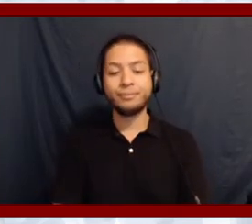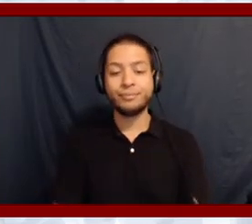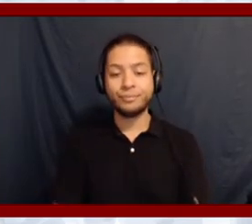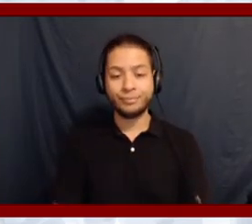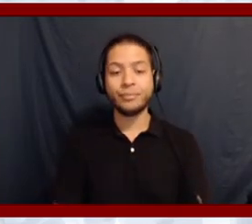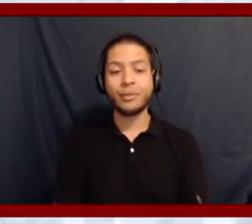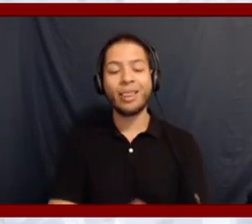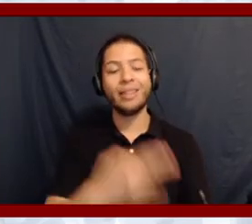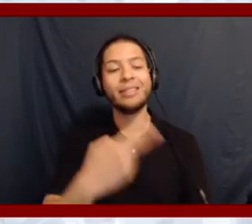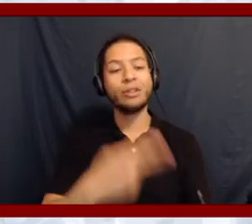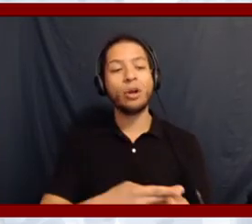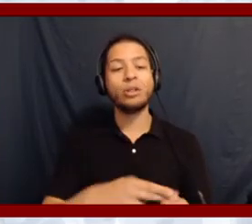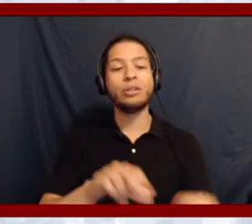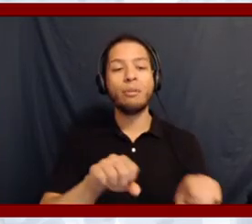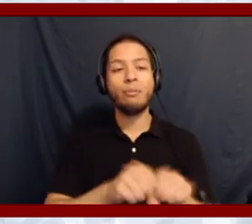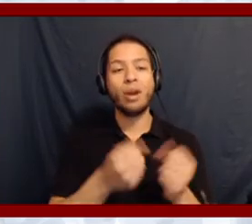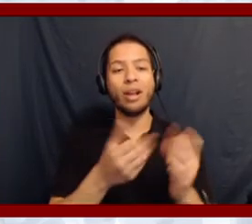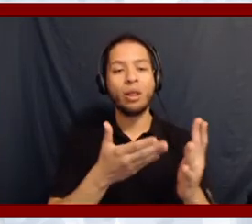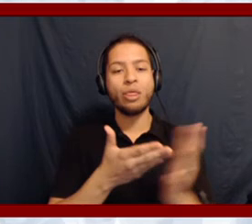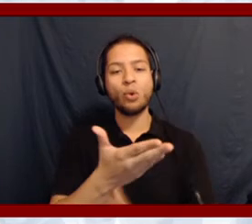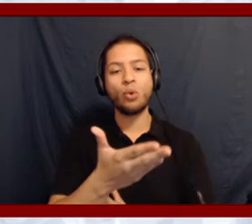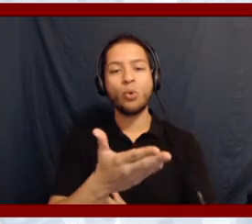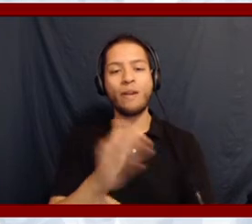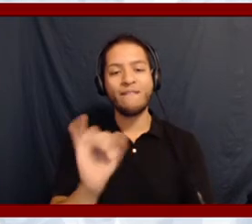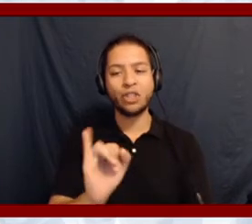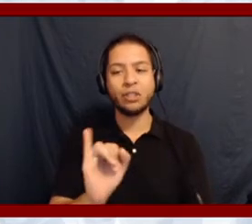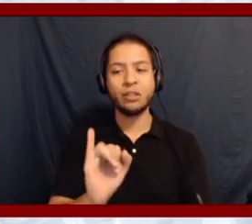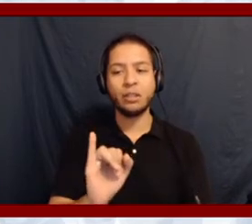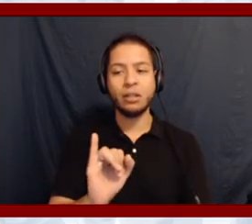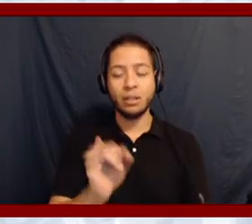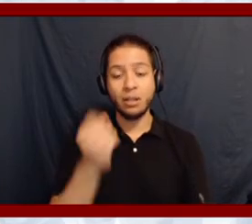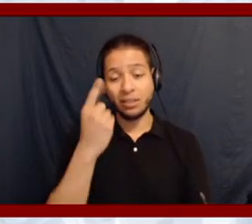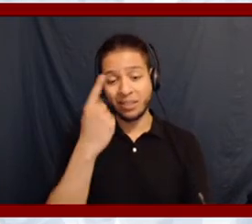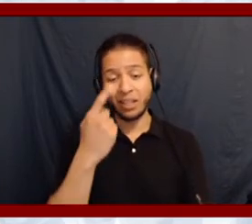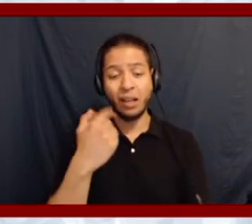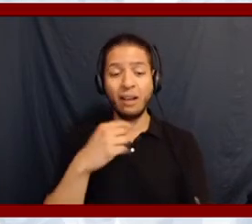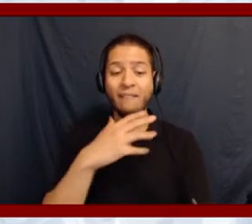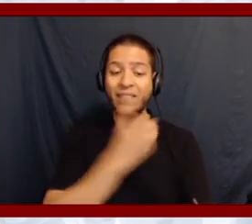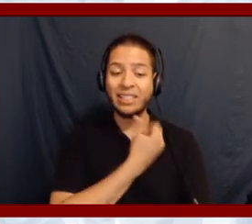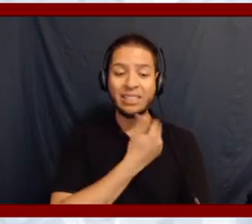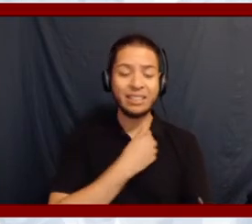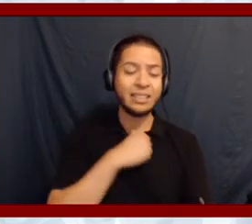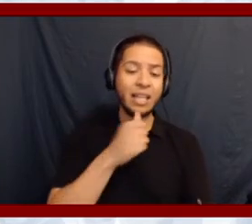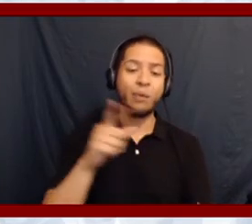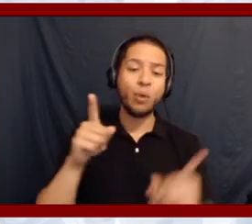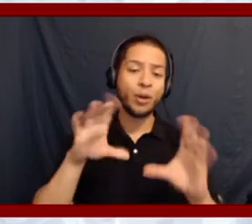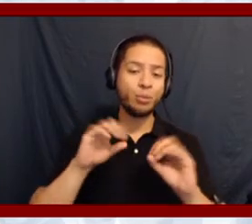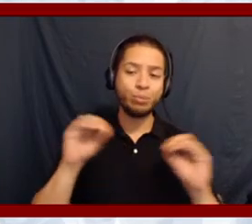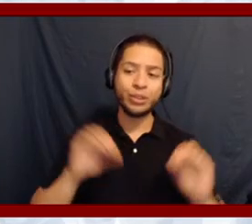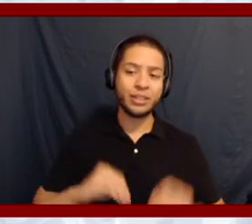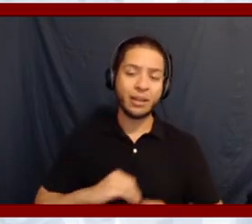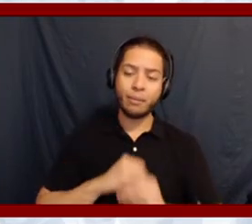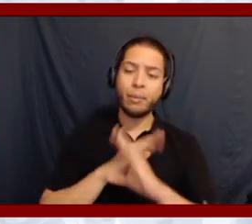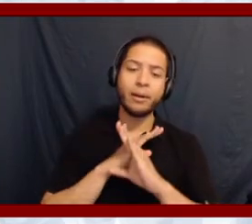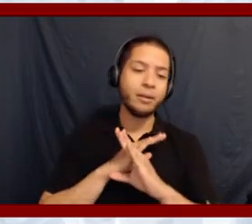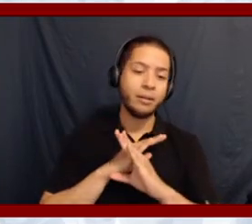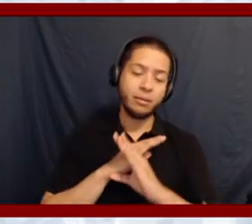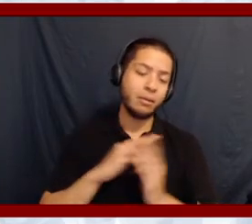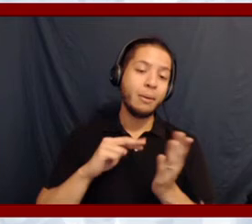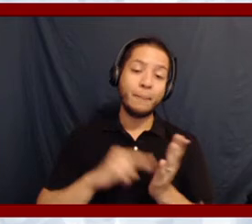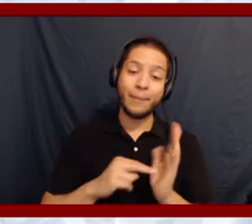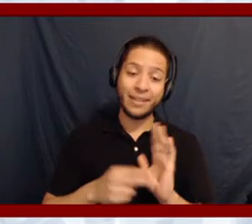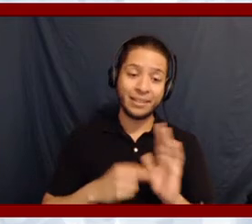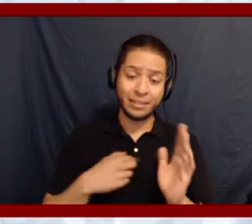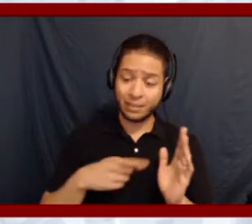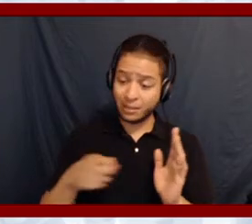to as a breakthrough infection. Since no vaccine is 100% protected, it is not surprising that you